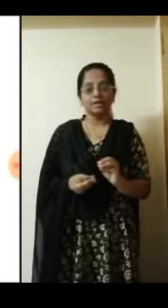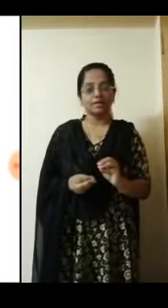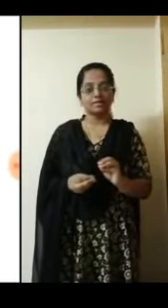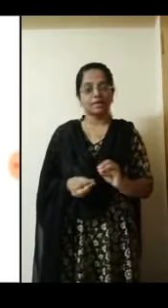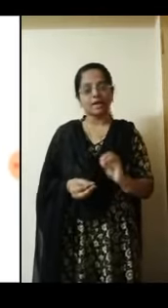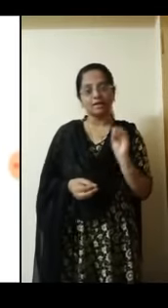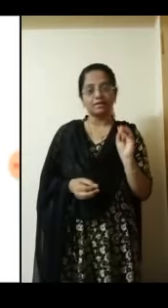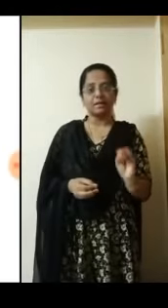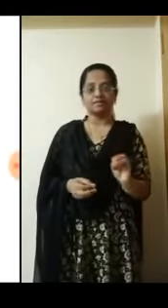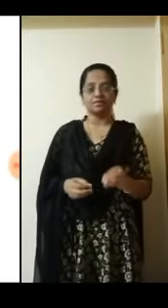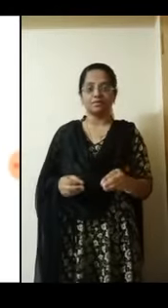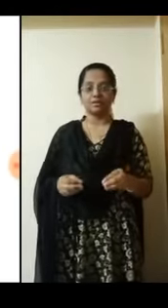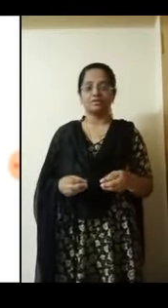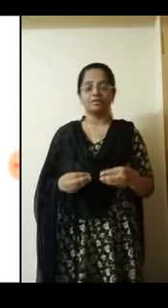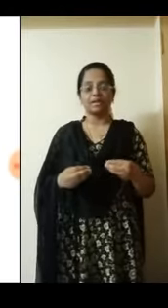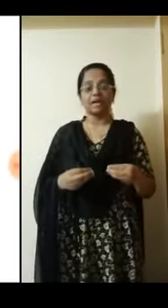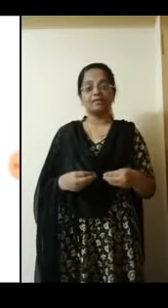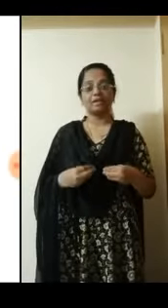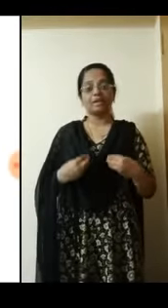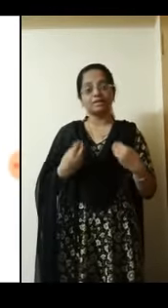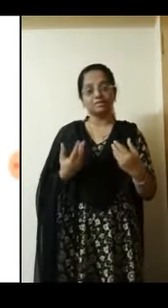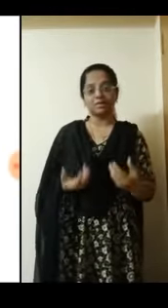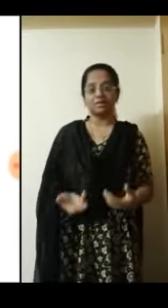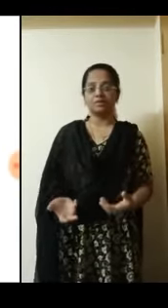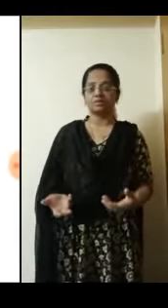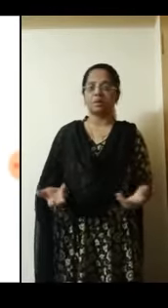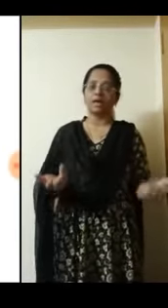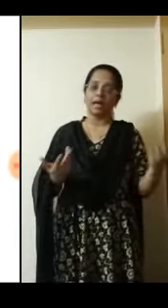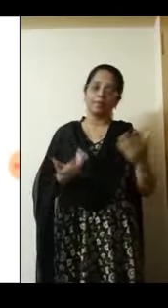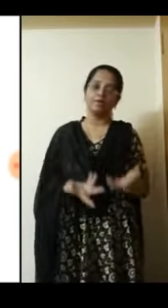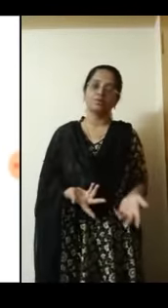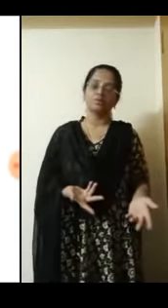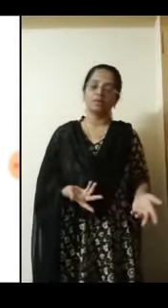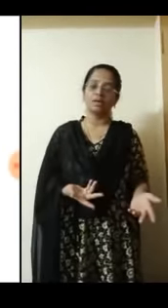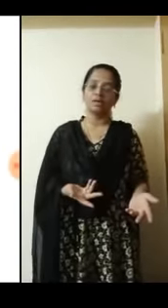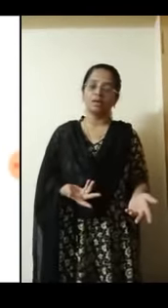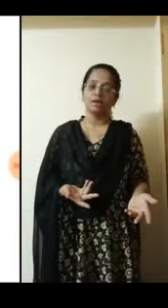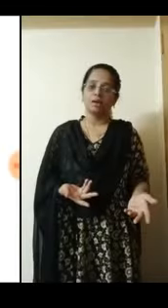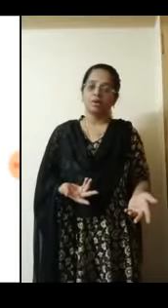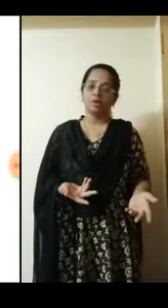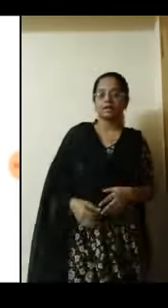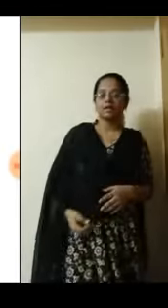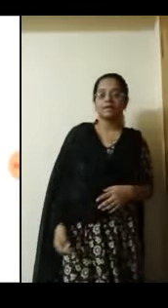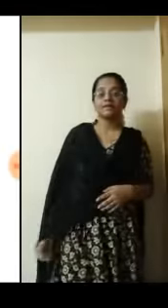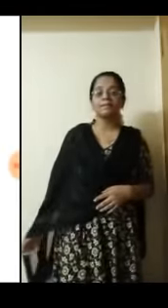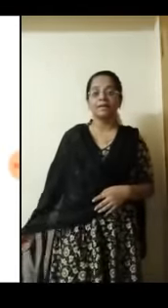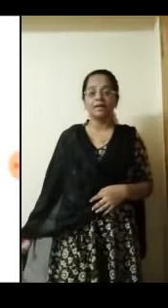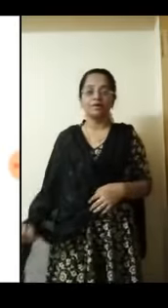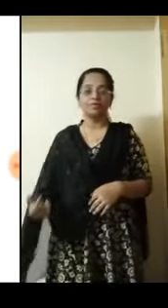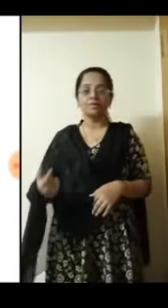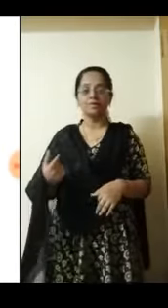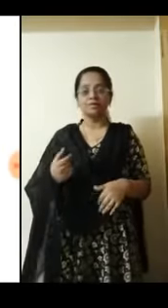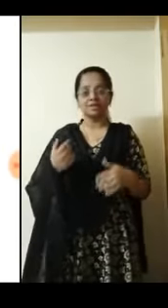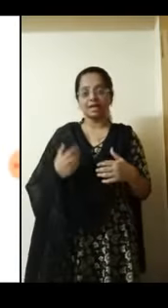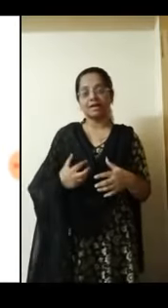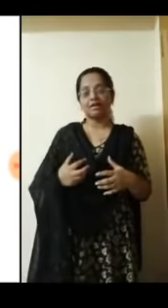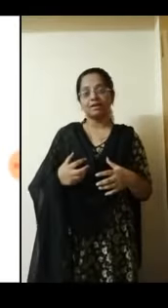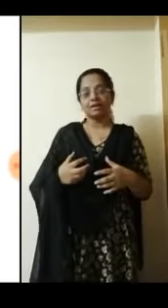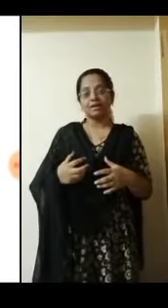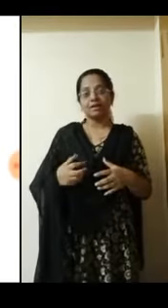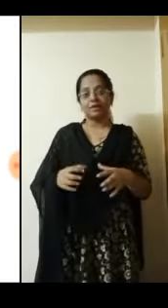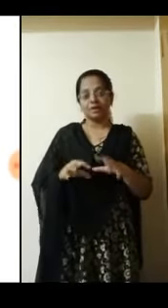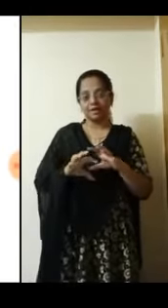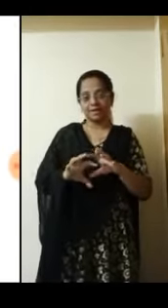only sharing things, they'll share their experience, what happened throughout the day. I think many of you will